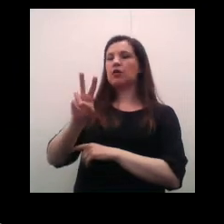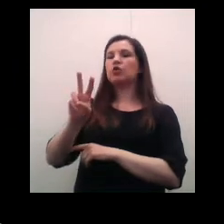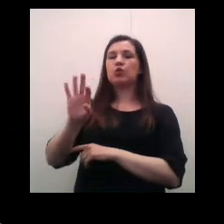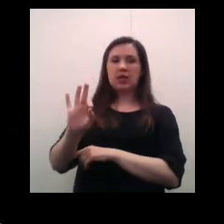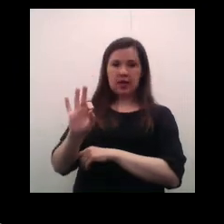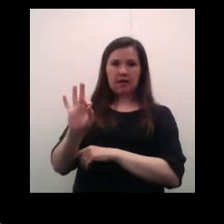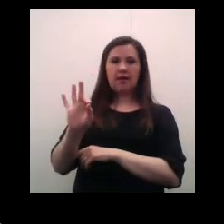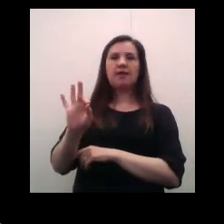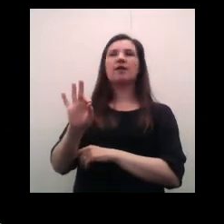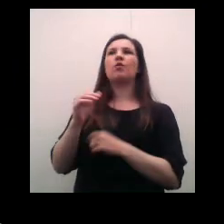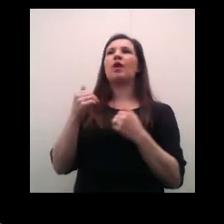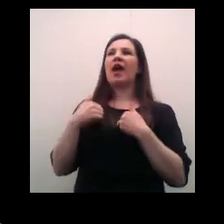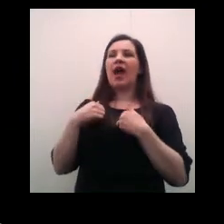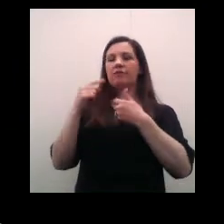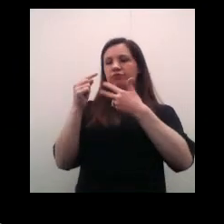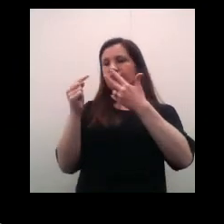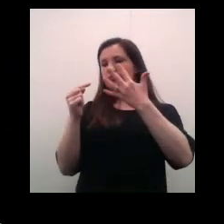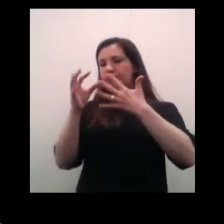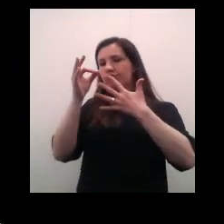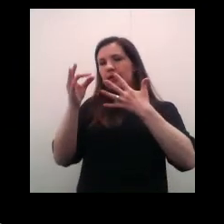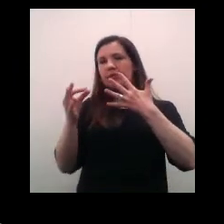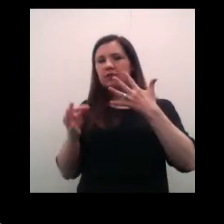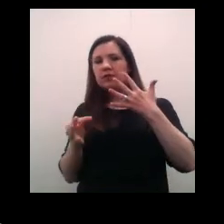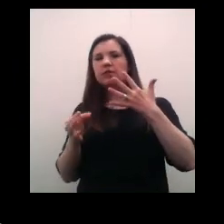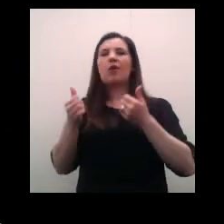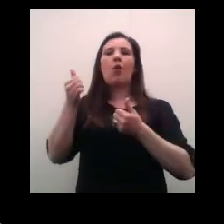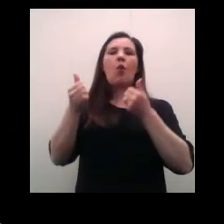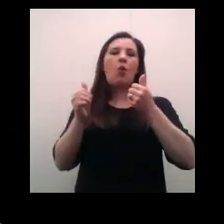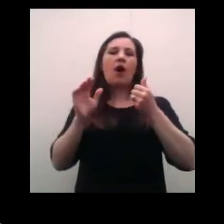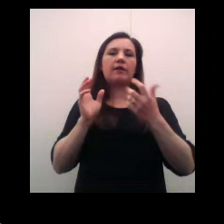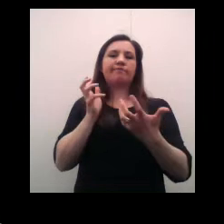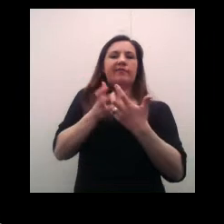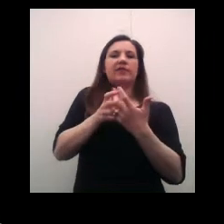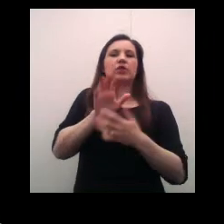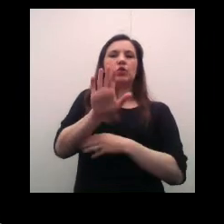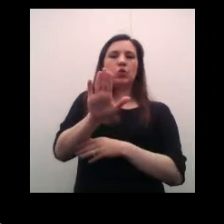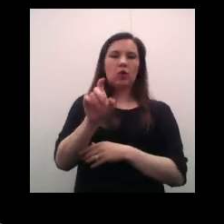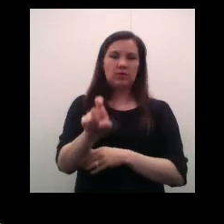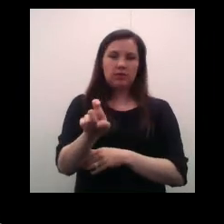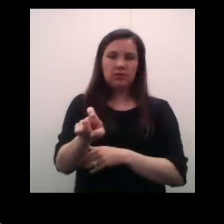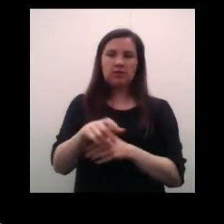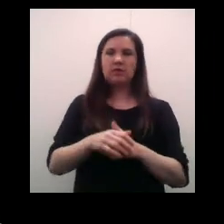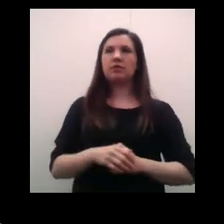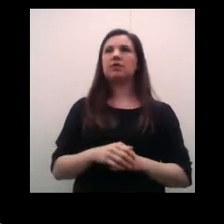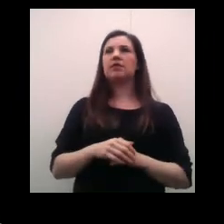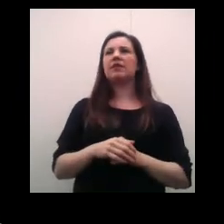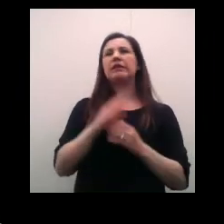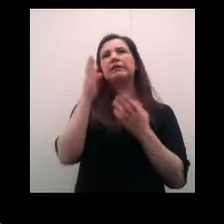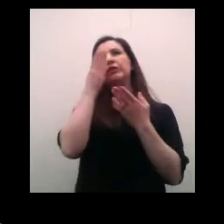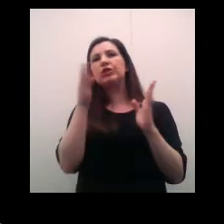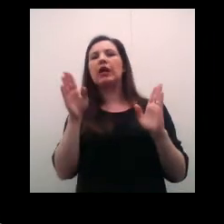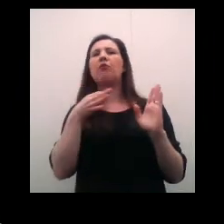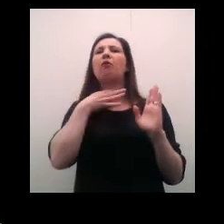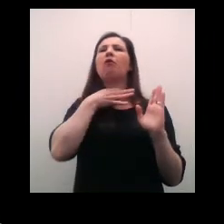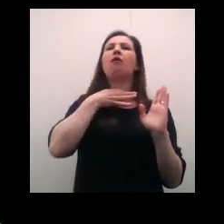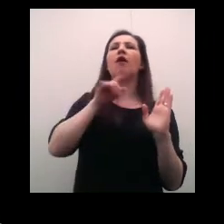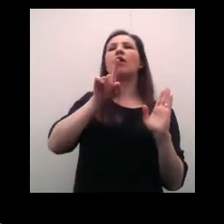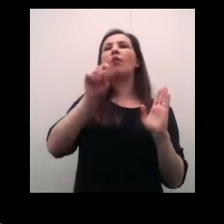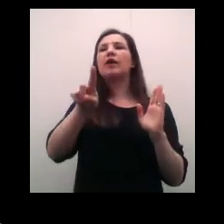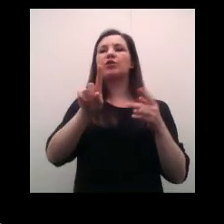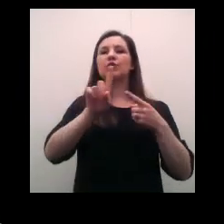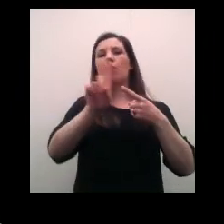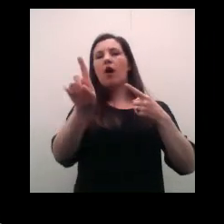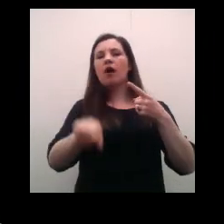716-858-2929, and we have a menu of options depending on what your needs are. So if you just have general questions, press